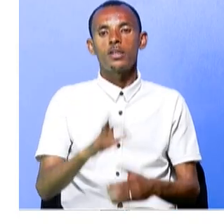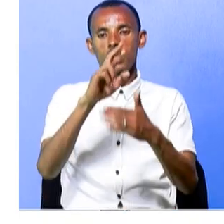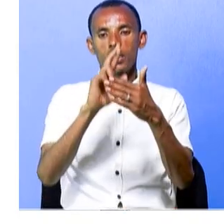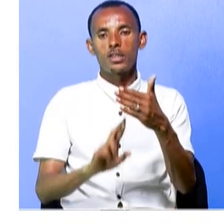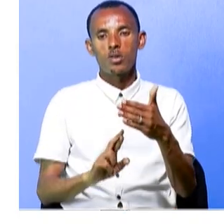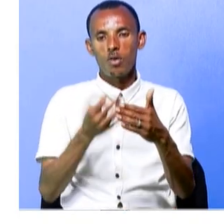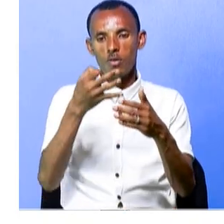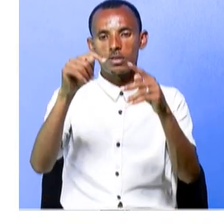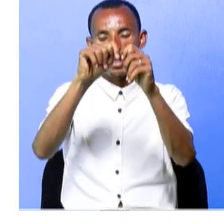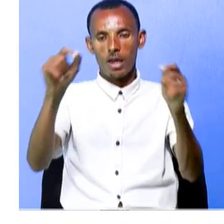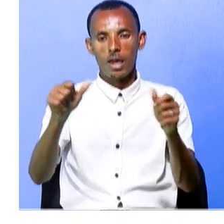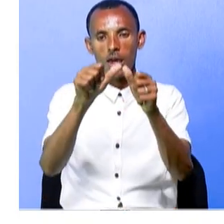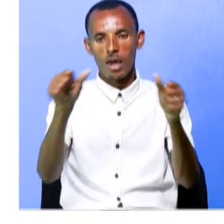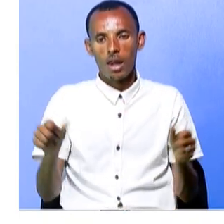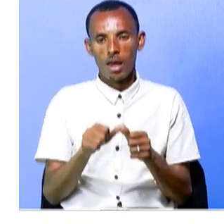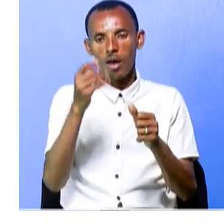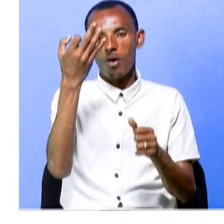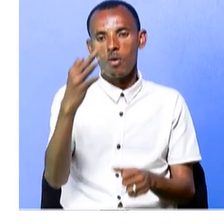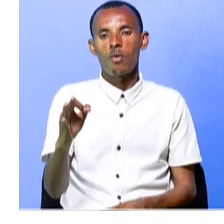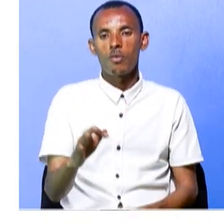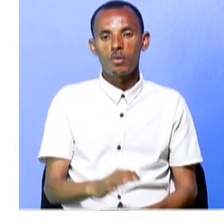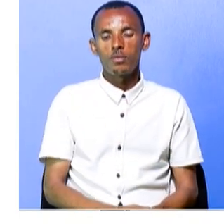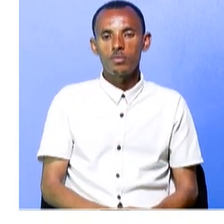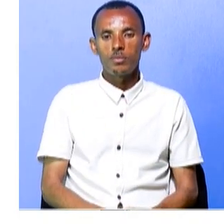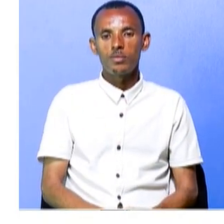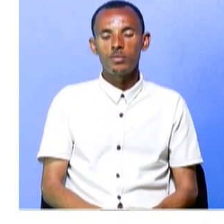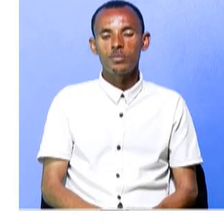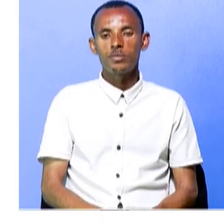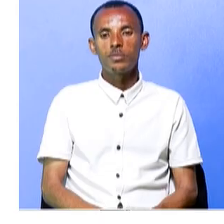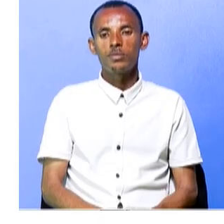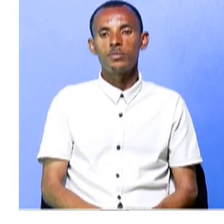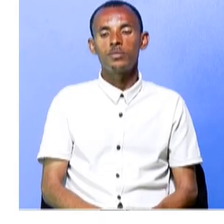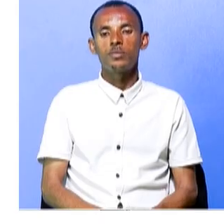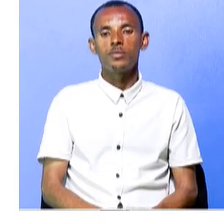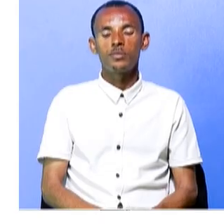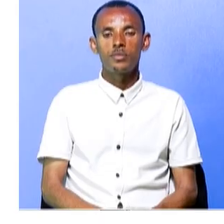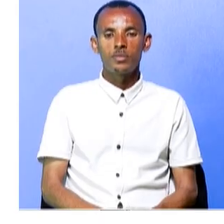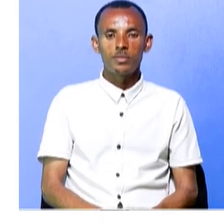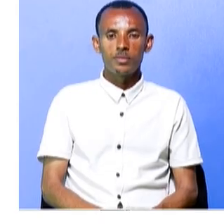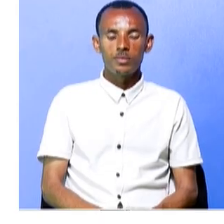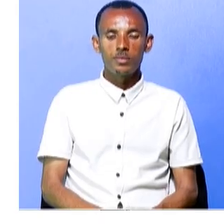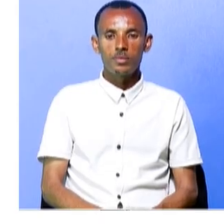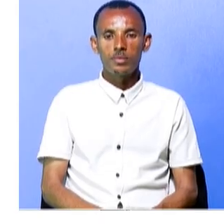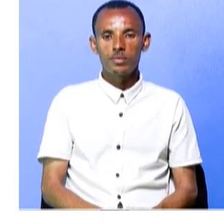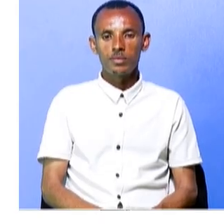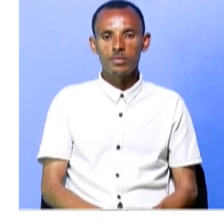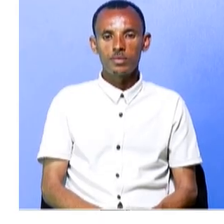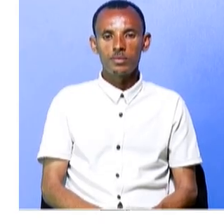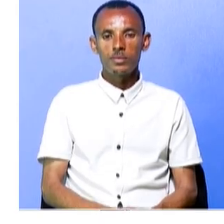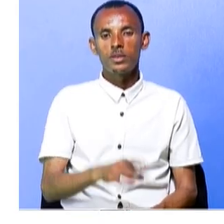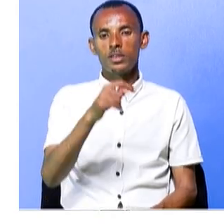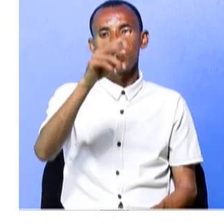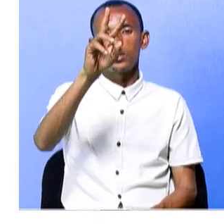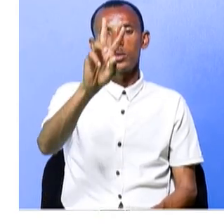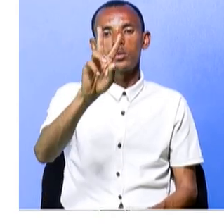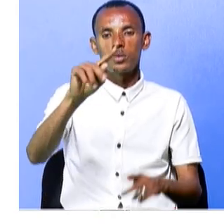of the areas of, the areas of the two